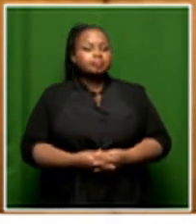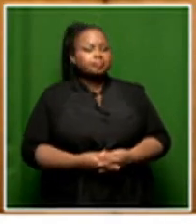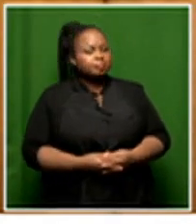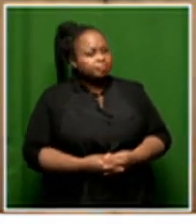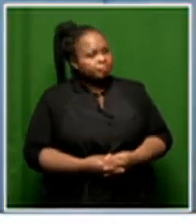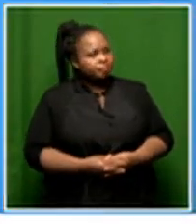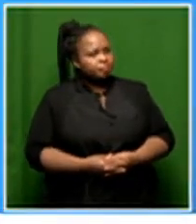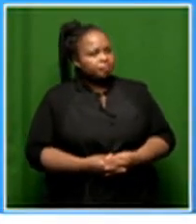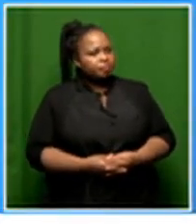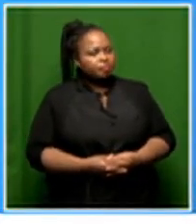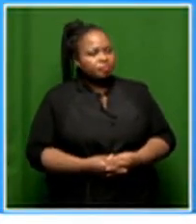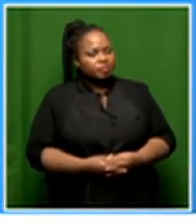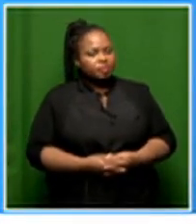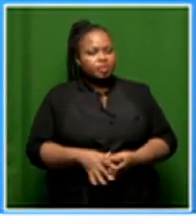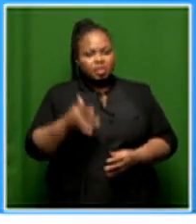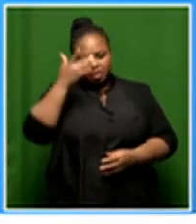What is Smartick?